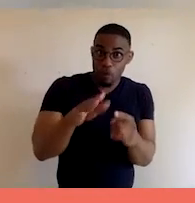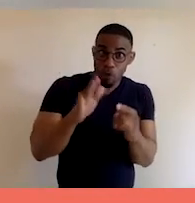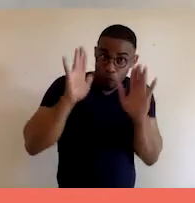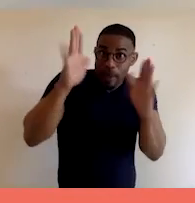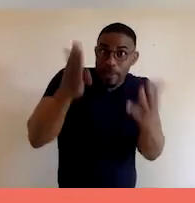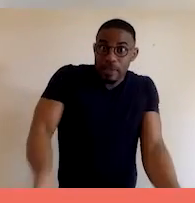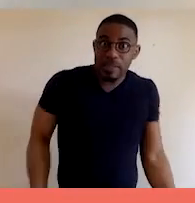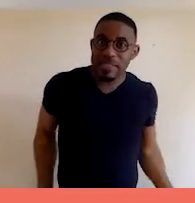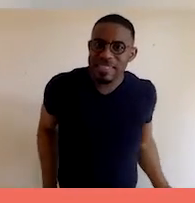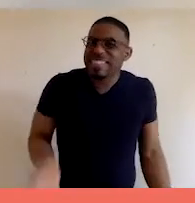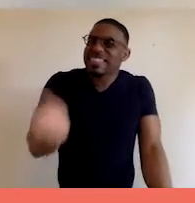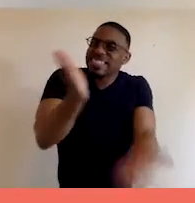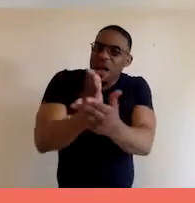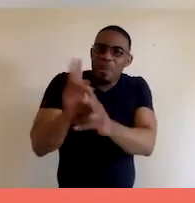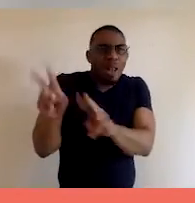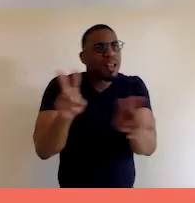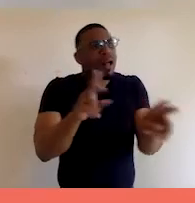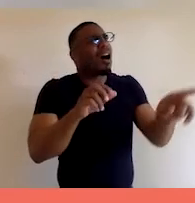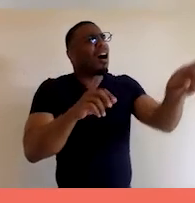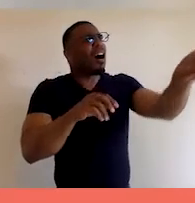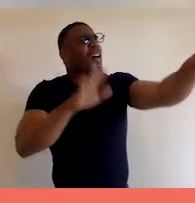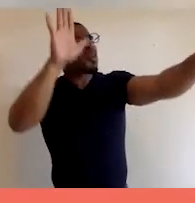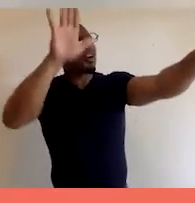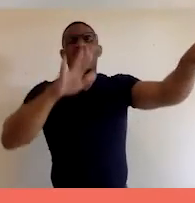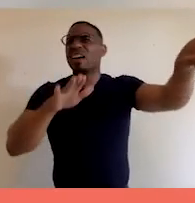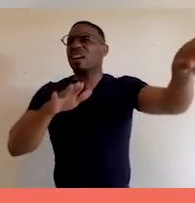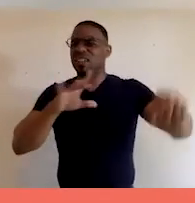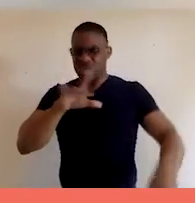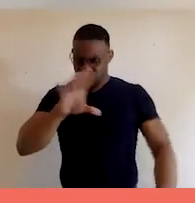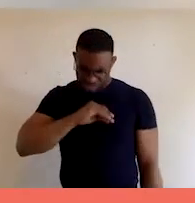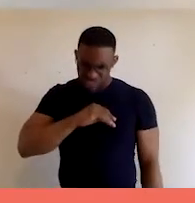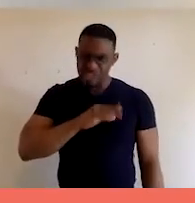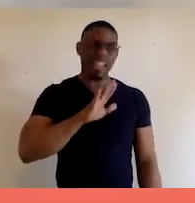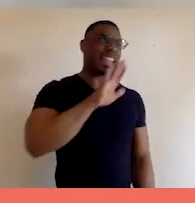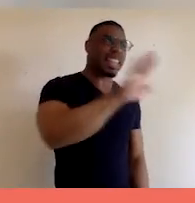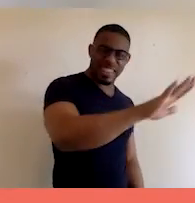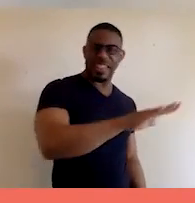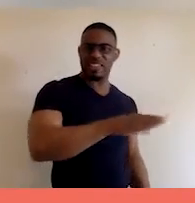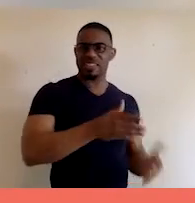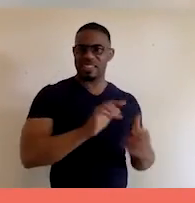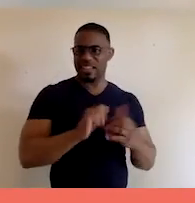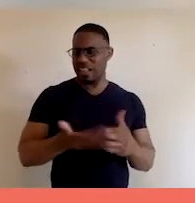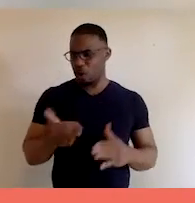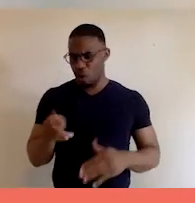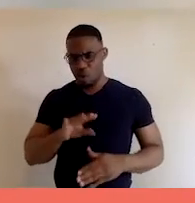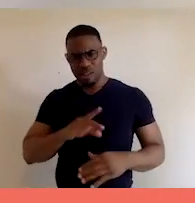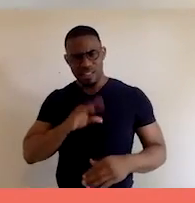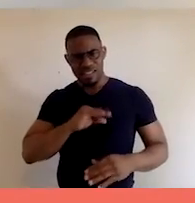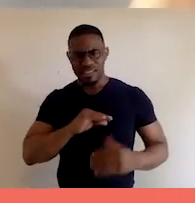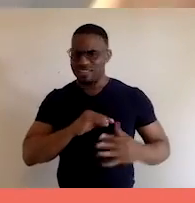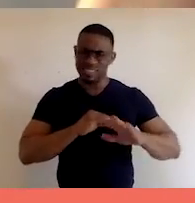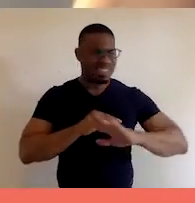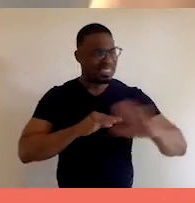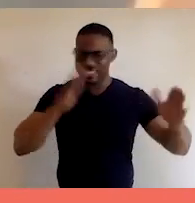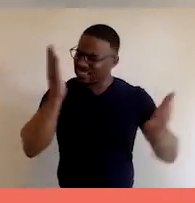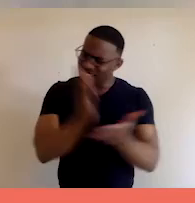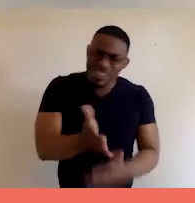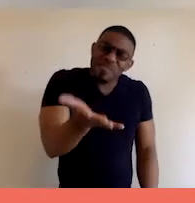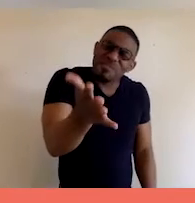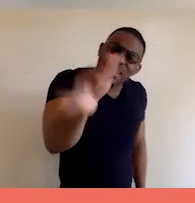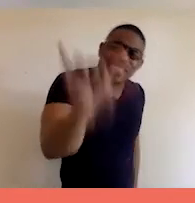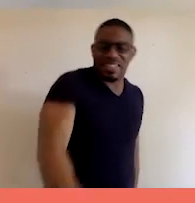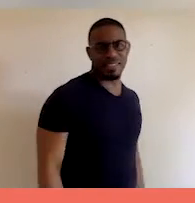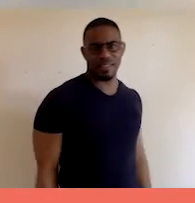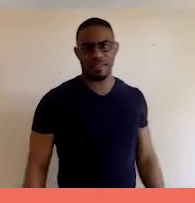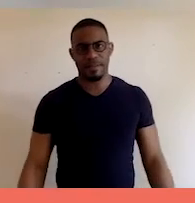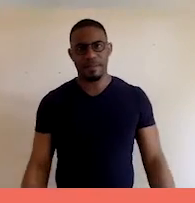greatness? So stop looking at this person. Oh, they're great. You're discounting their success and you're allowing your own success to be discounted. Stop doing